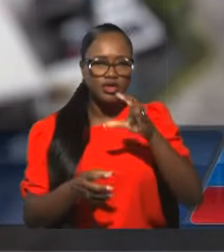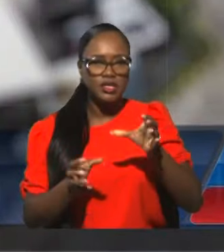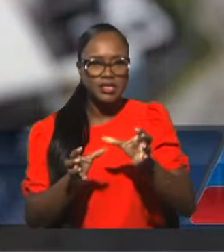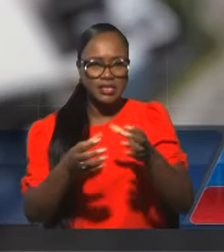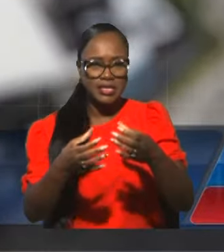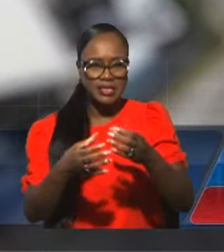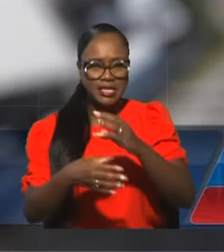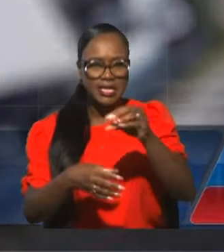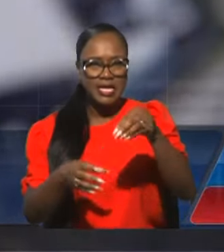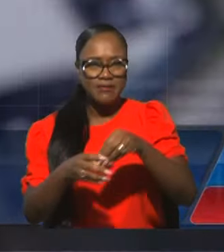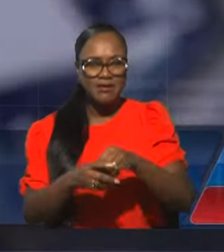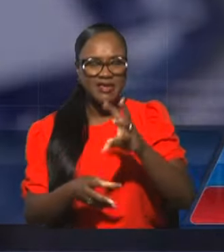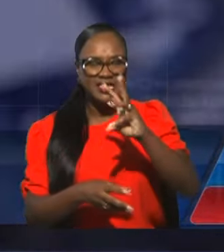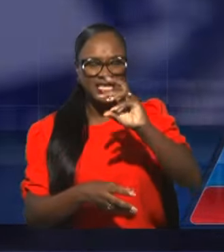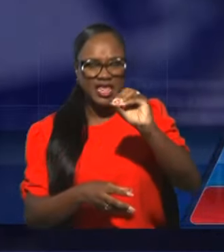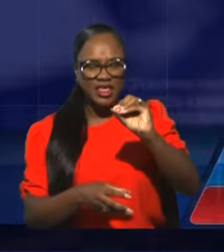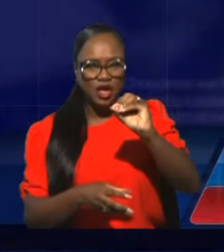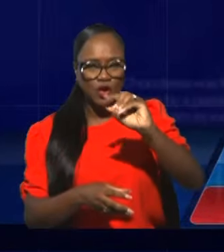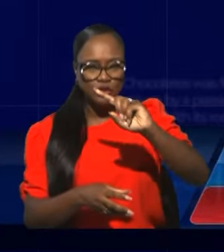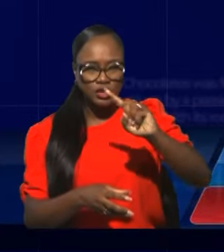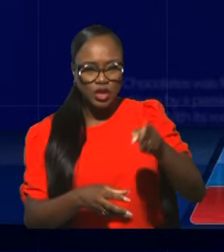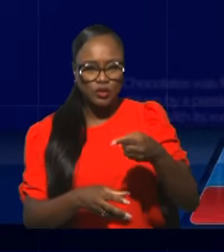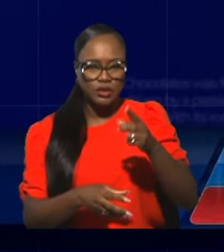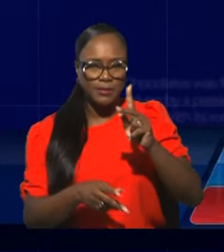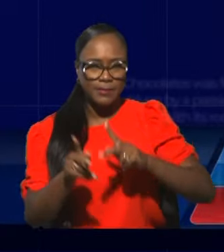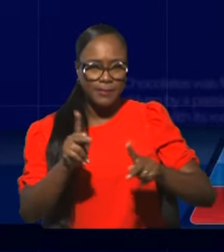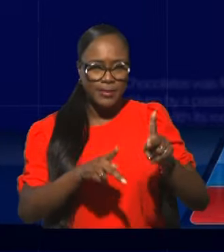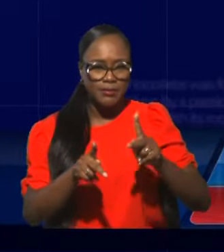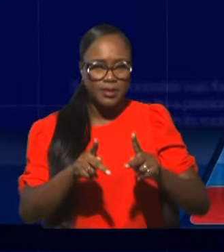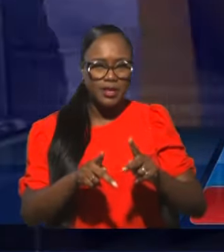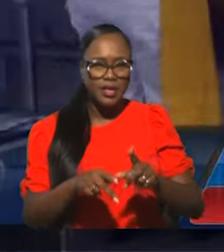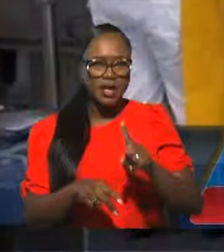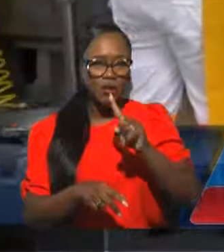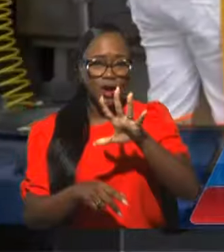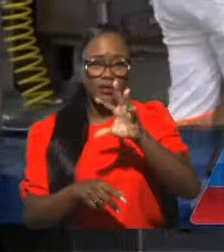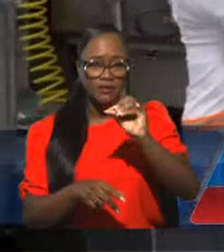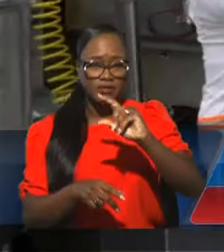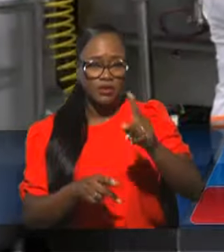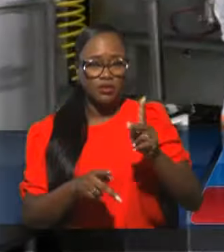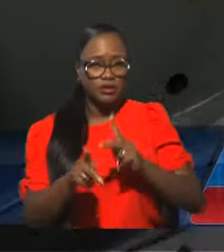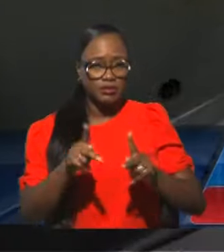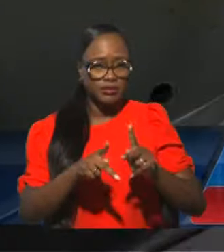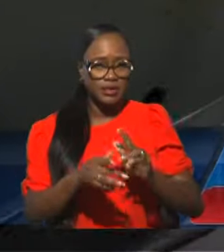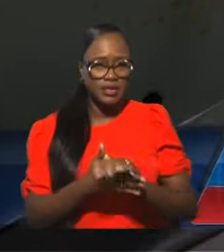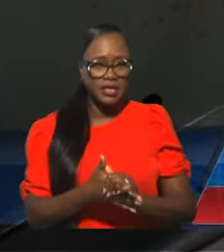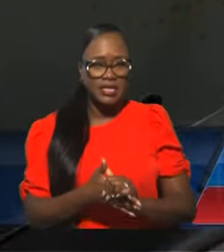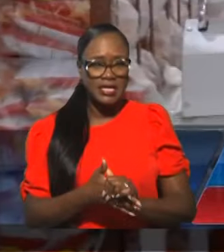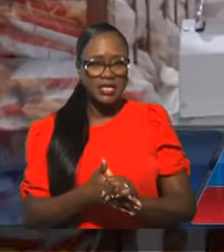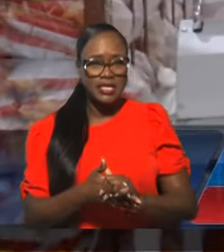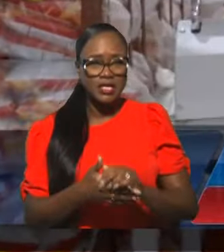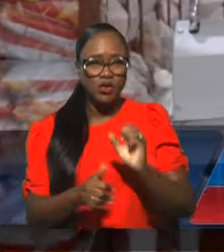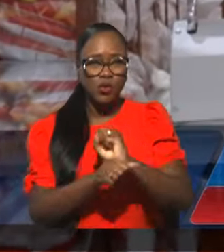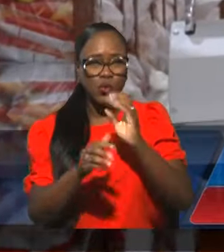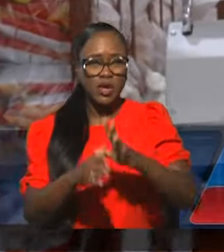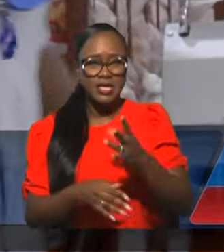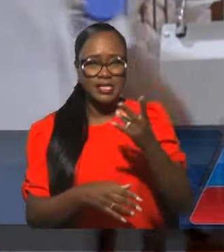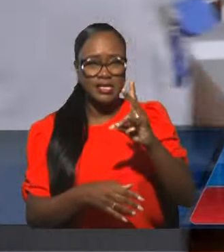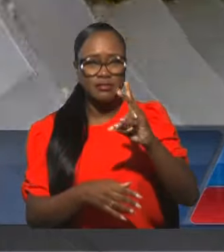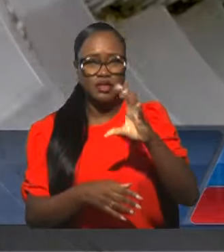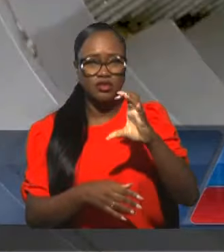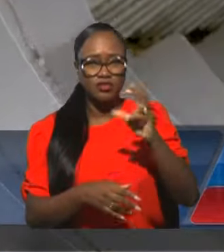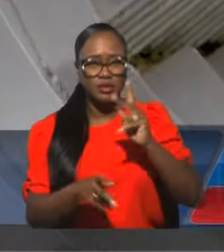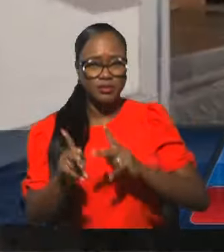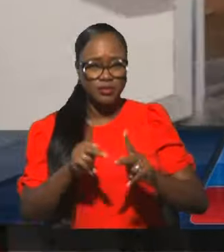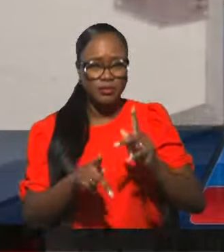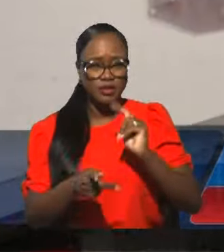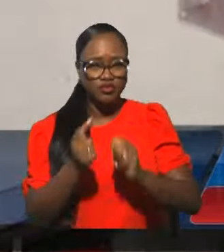directly involving 60,000 people and about 150,000 indirectly. He said ABIL employs 1,700 people in TNT